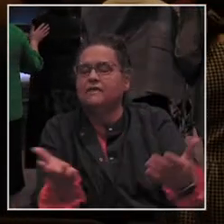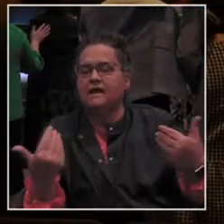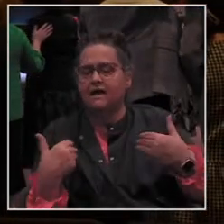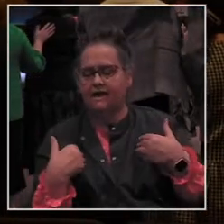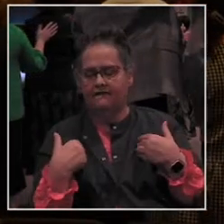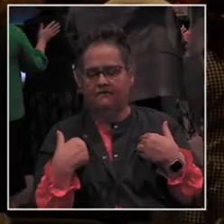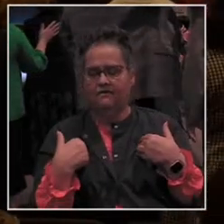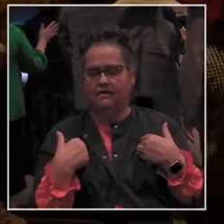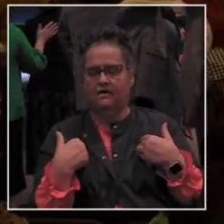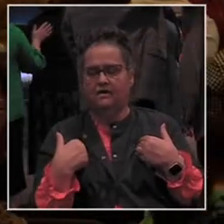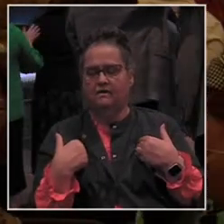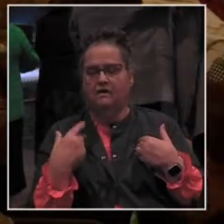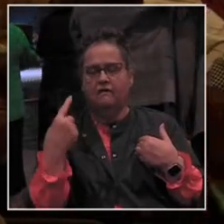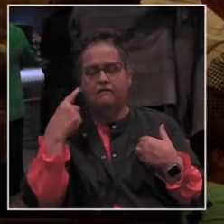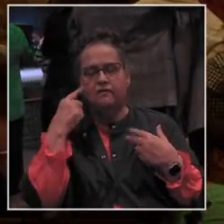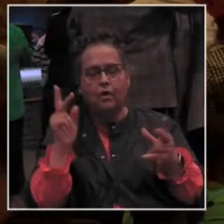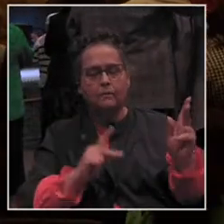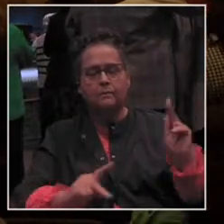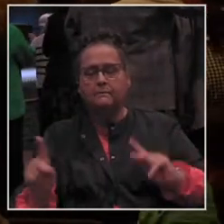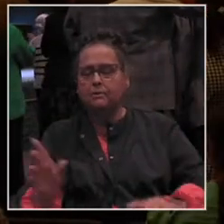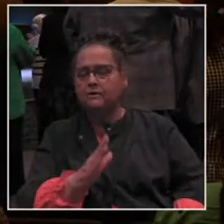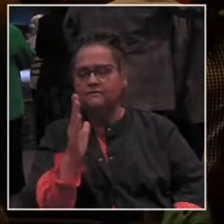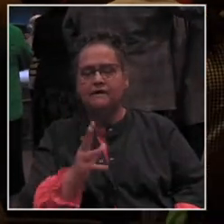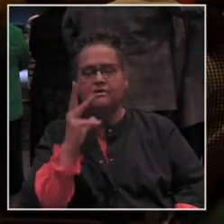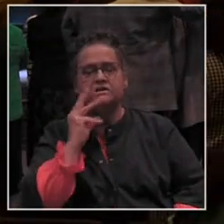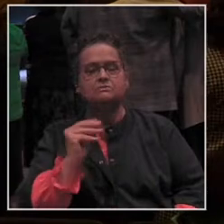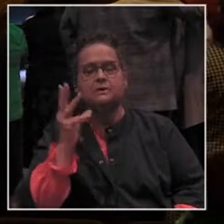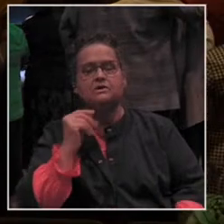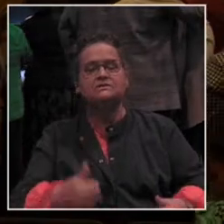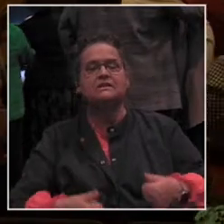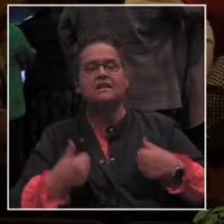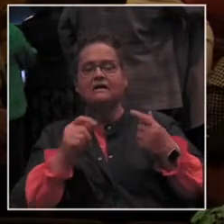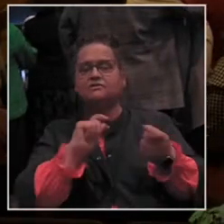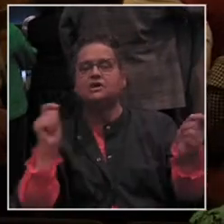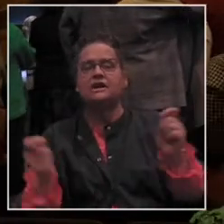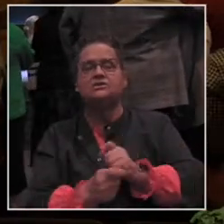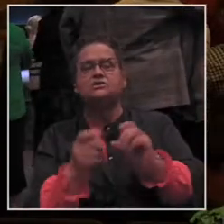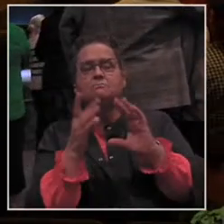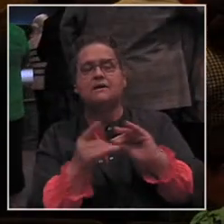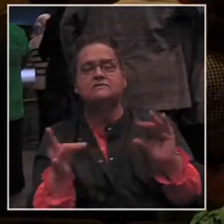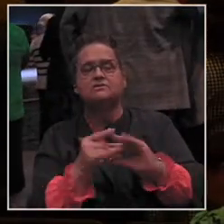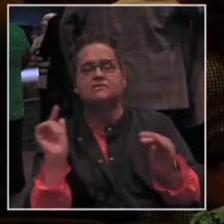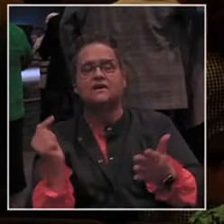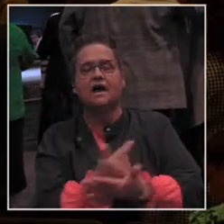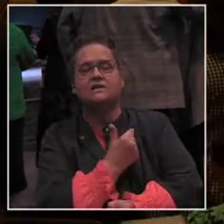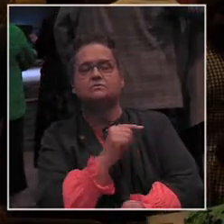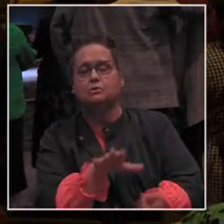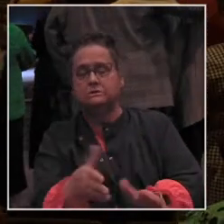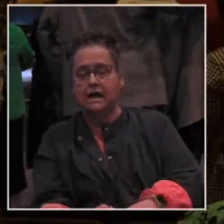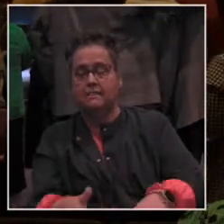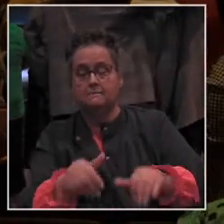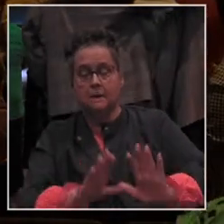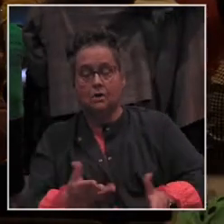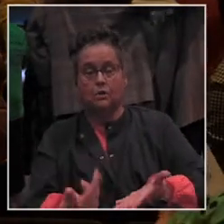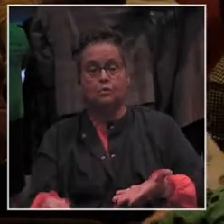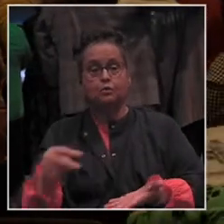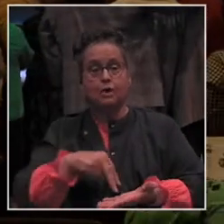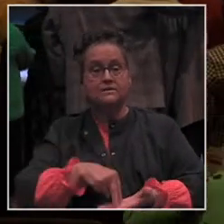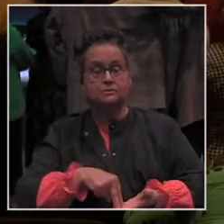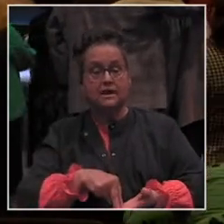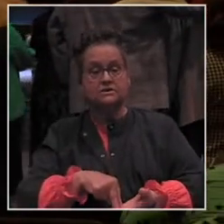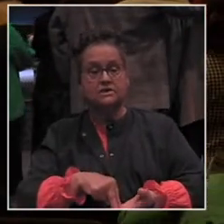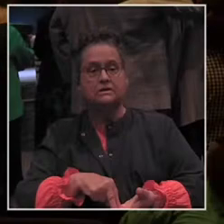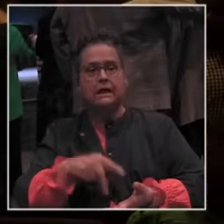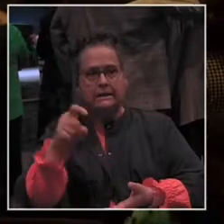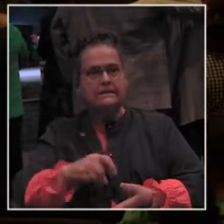have. For those, Lord, who may have never experienced the life-changing message of the gospel, Lord, the death, burial, and resurrection, who